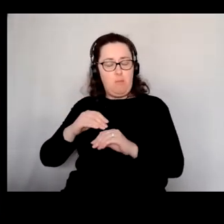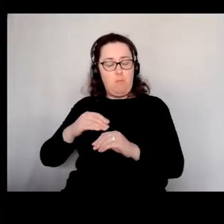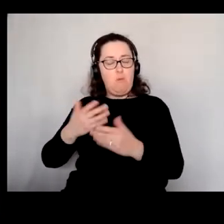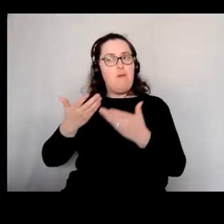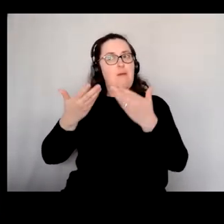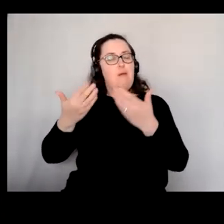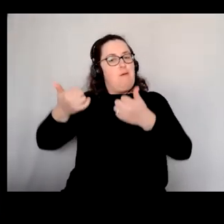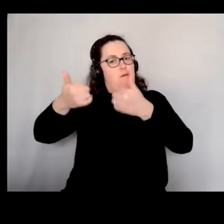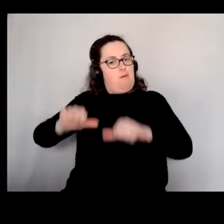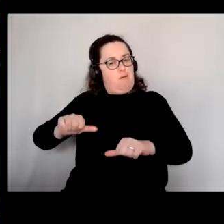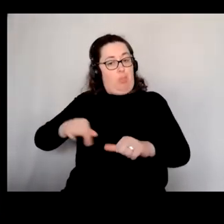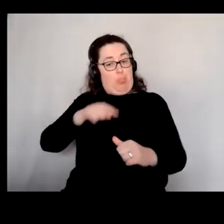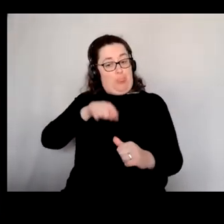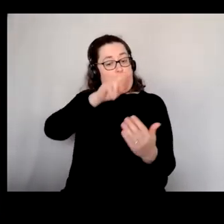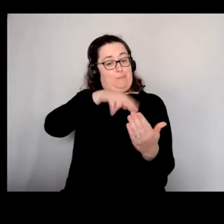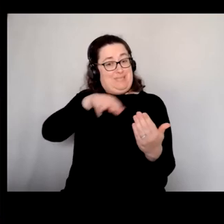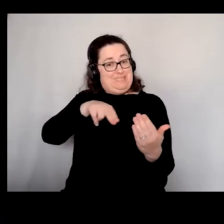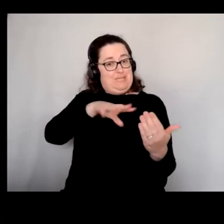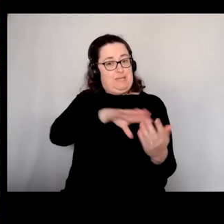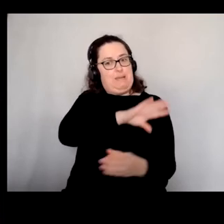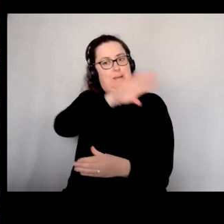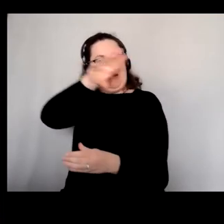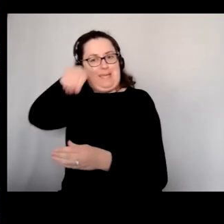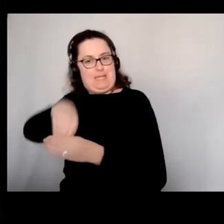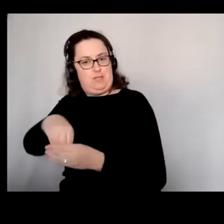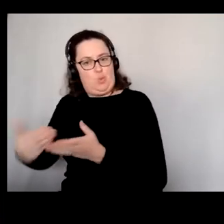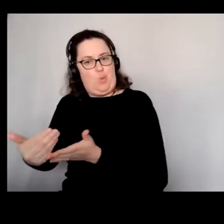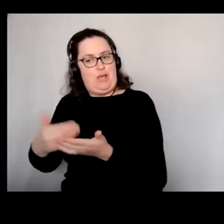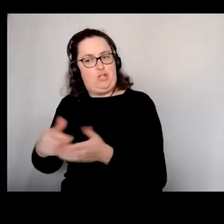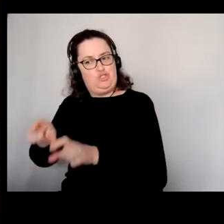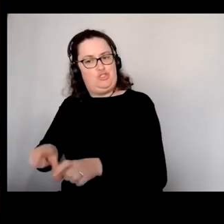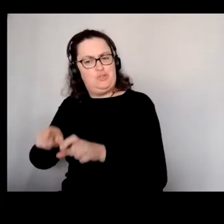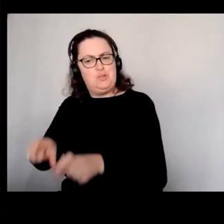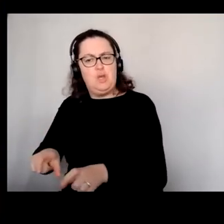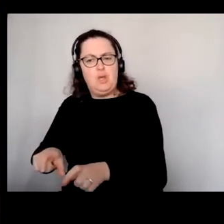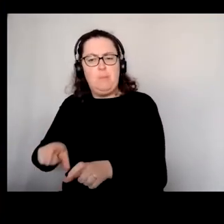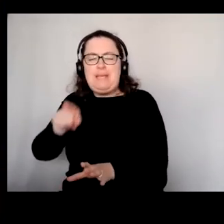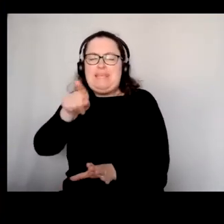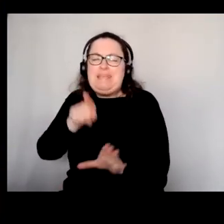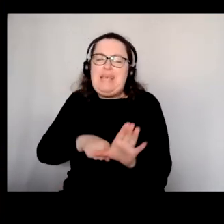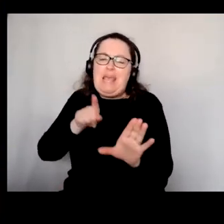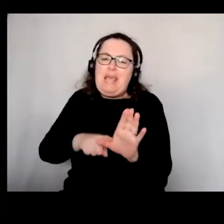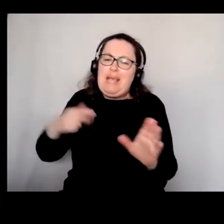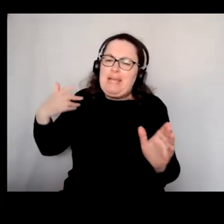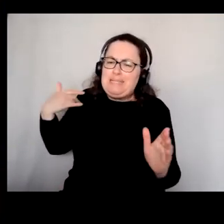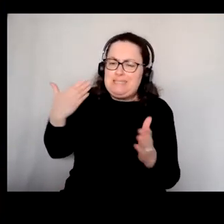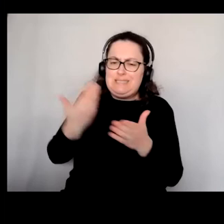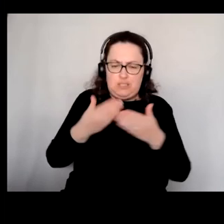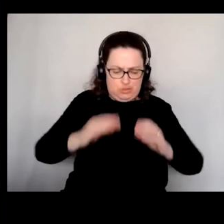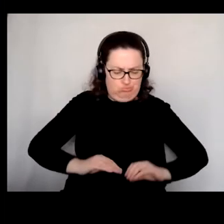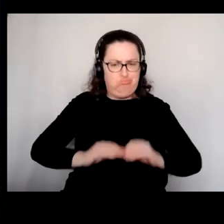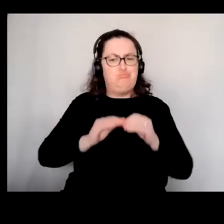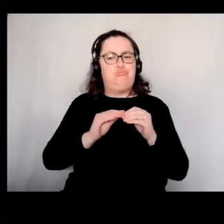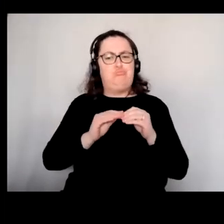they've decided to now take that painting into their collection. I mean, how many years have I been creating